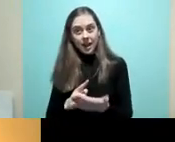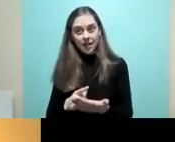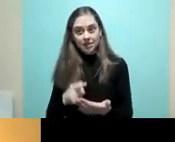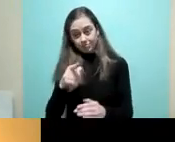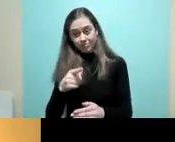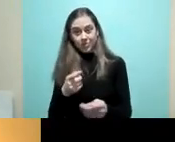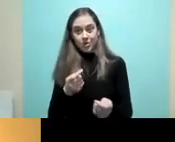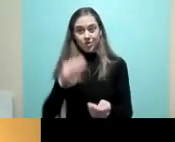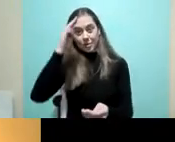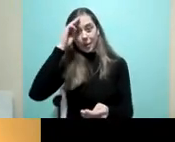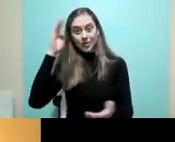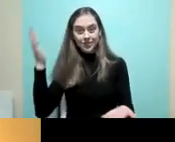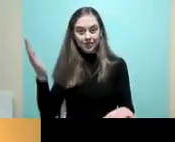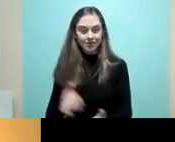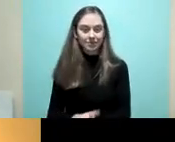Next one,